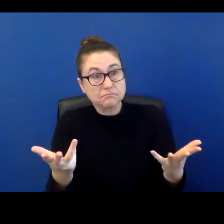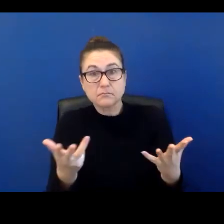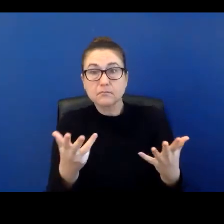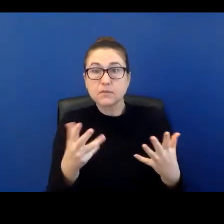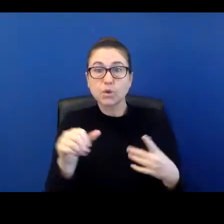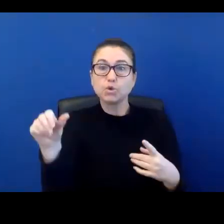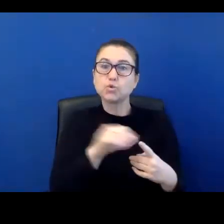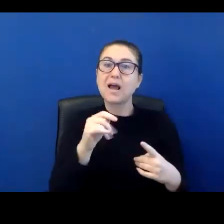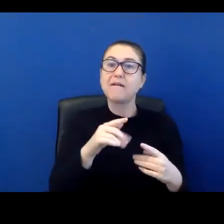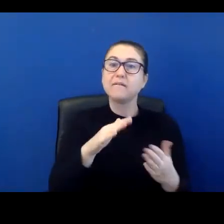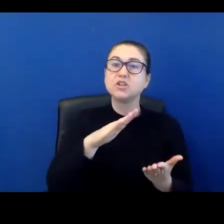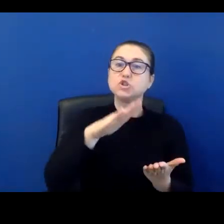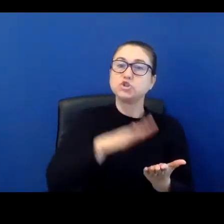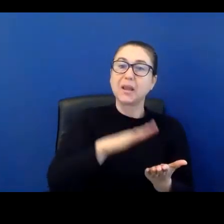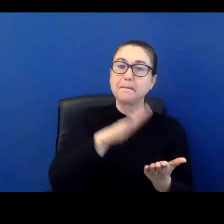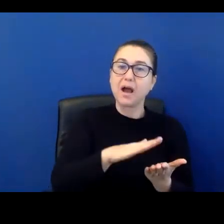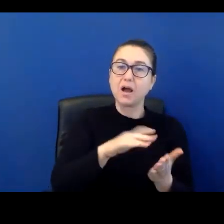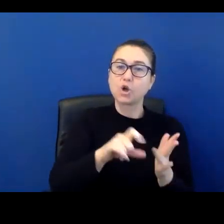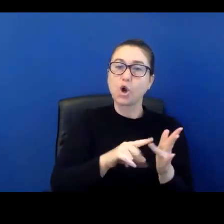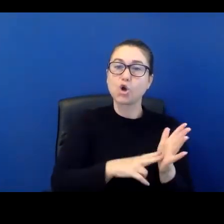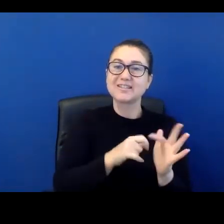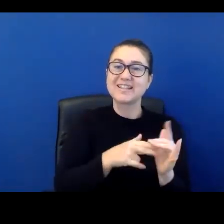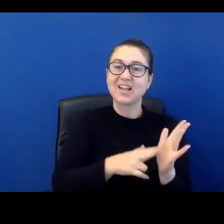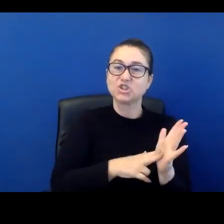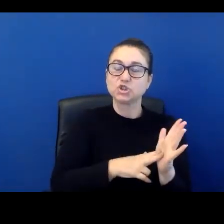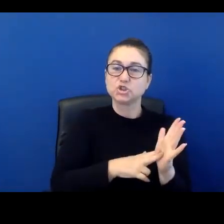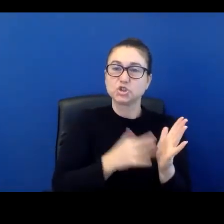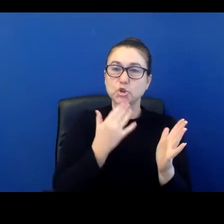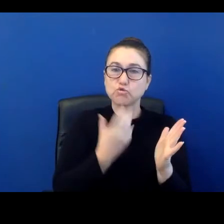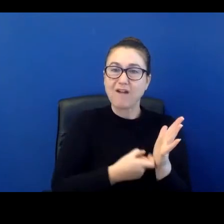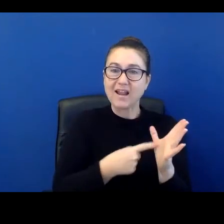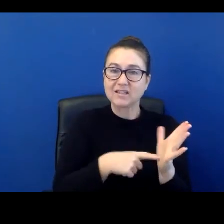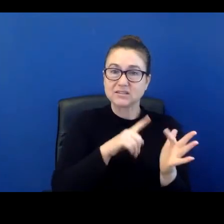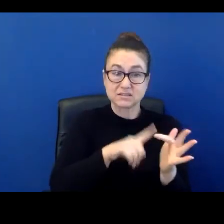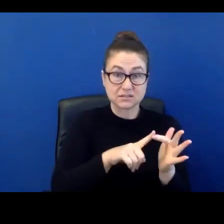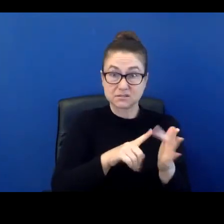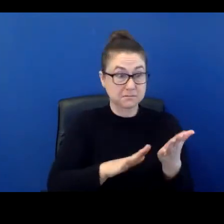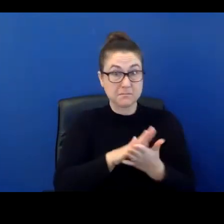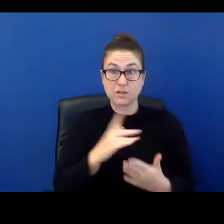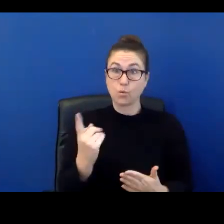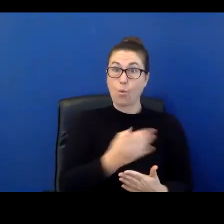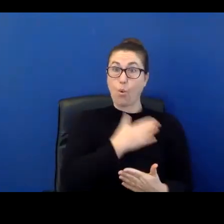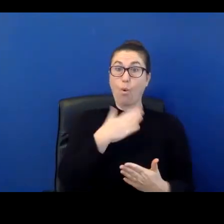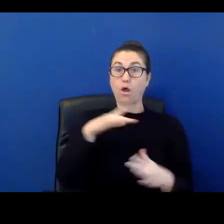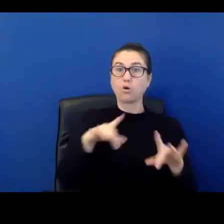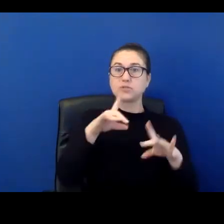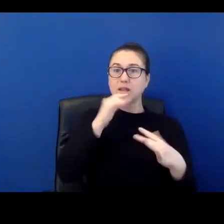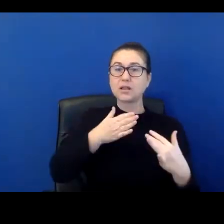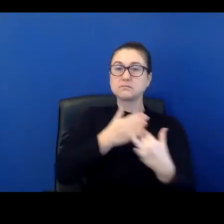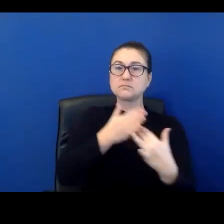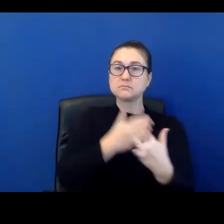rates, or concessional rates, that ensure that there is equal internet access for people with